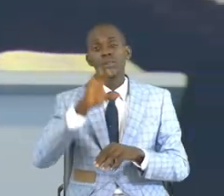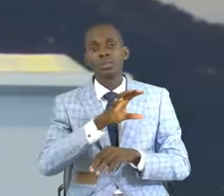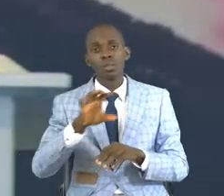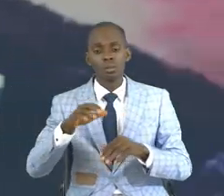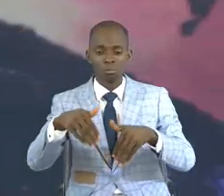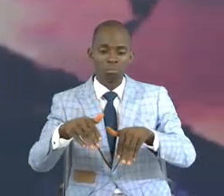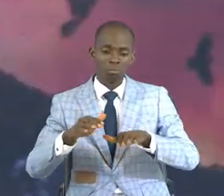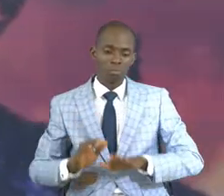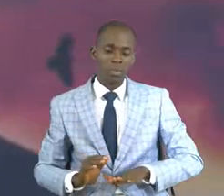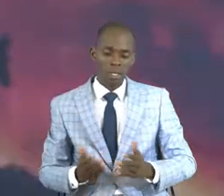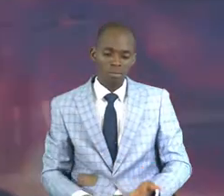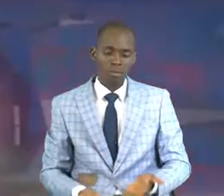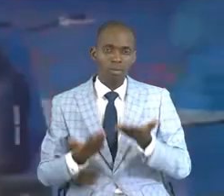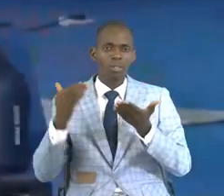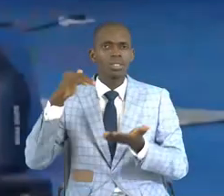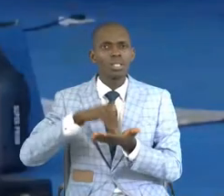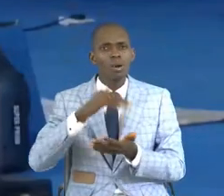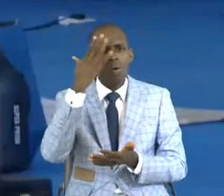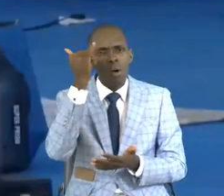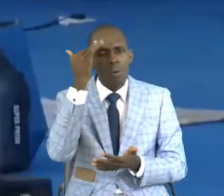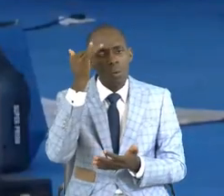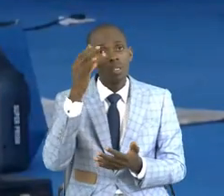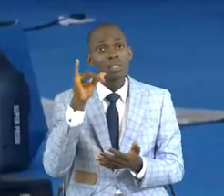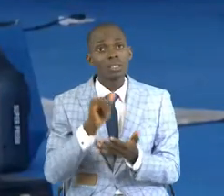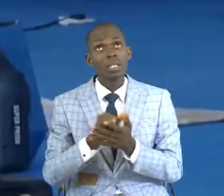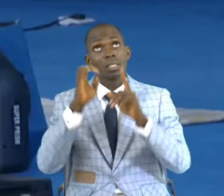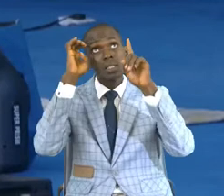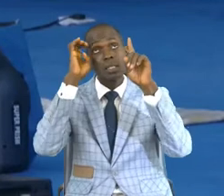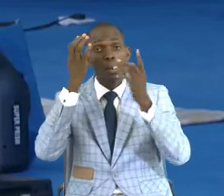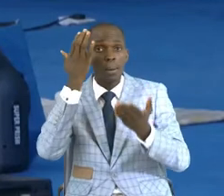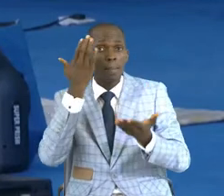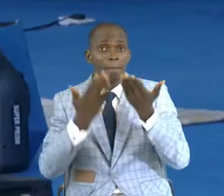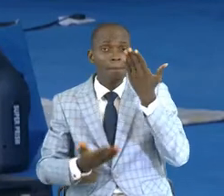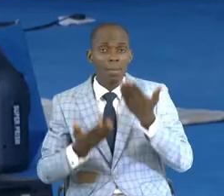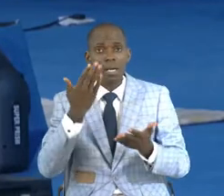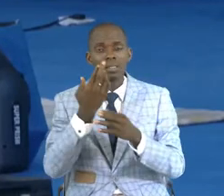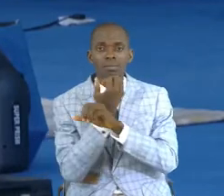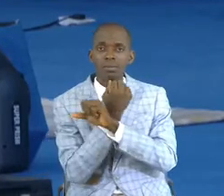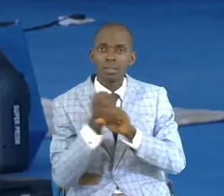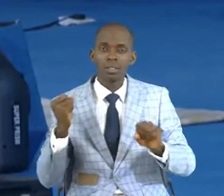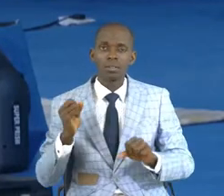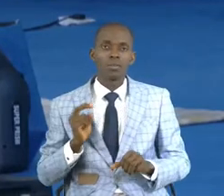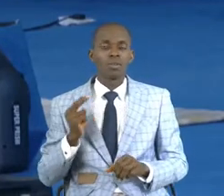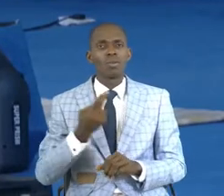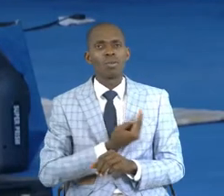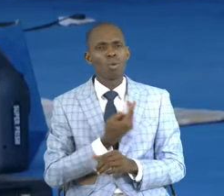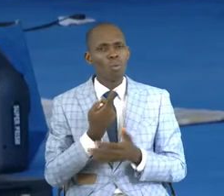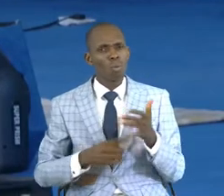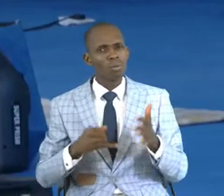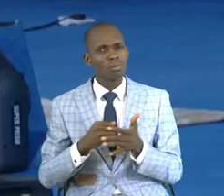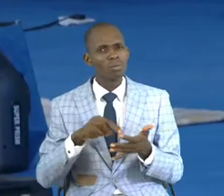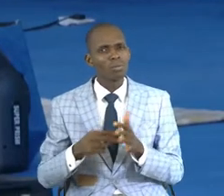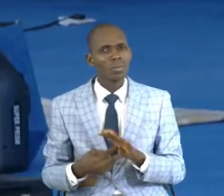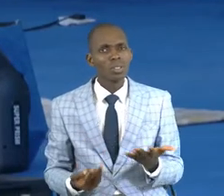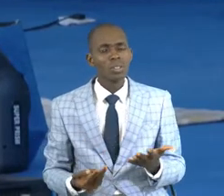again. Why? That he might redeem us. What does that mean? Purchase